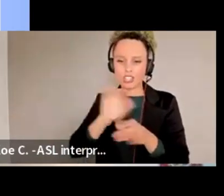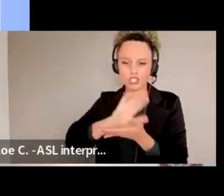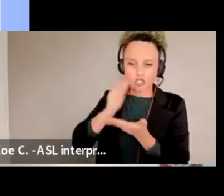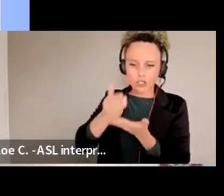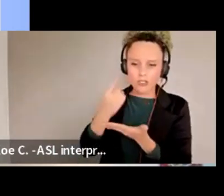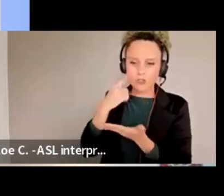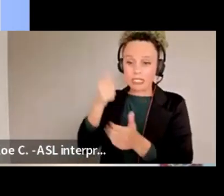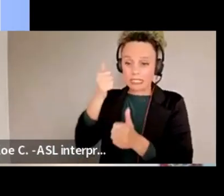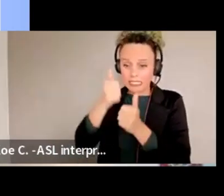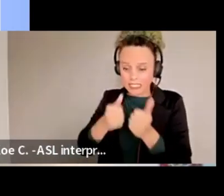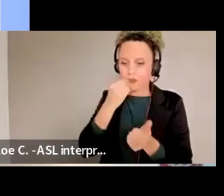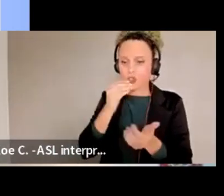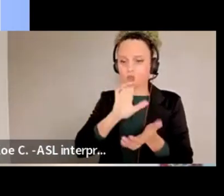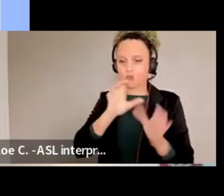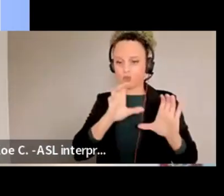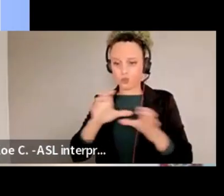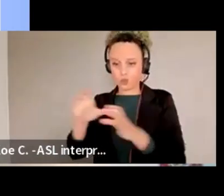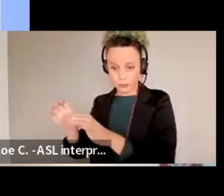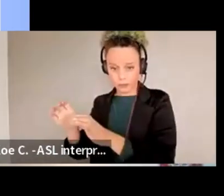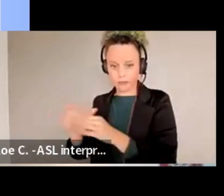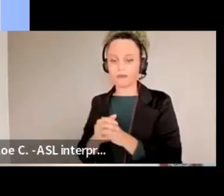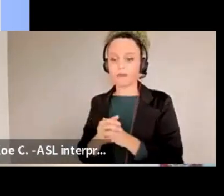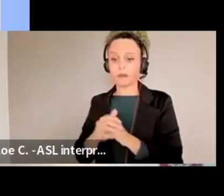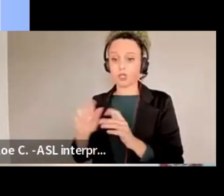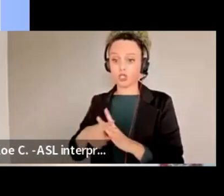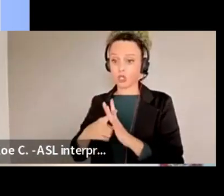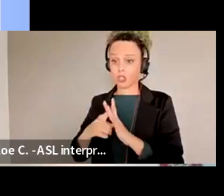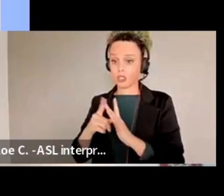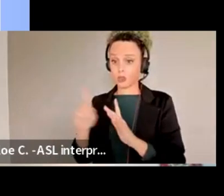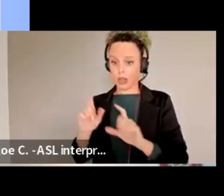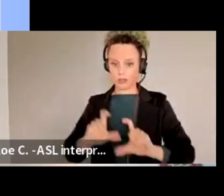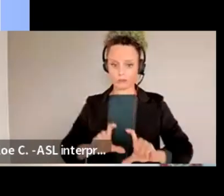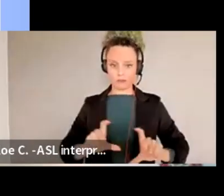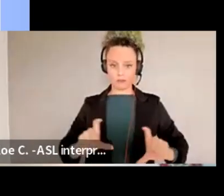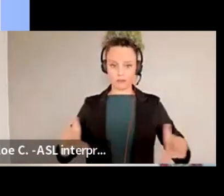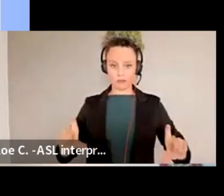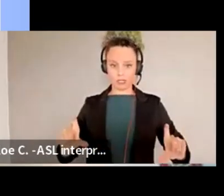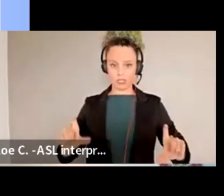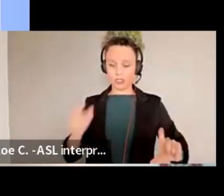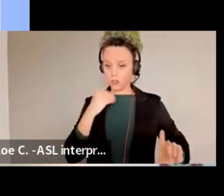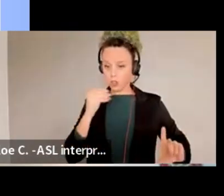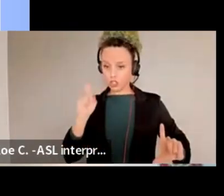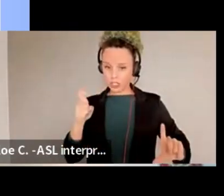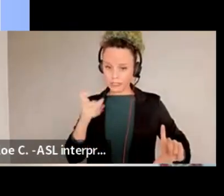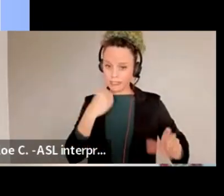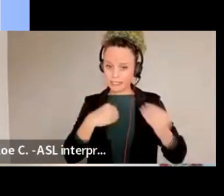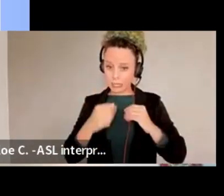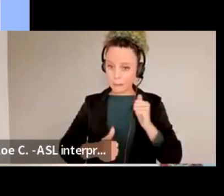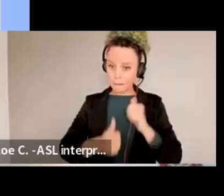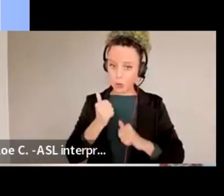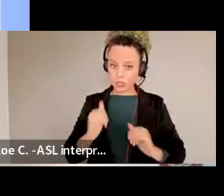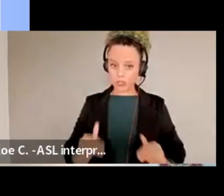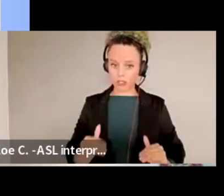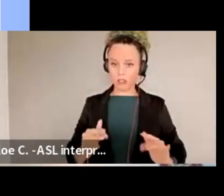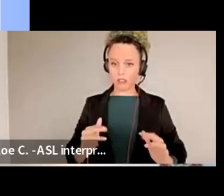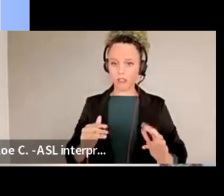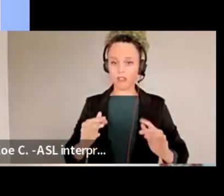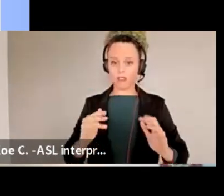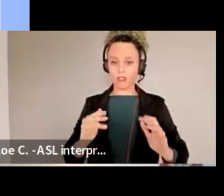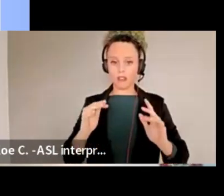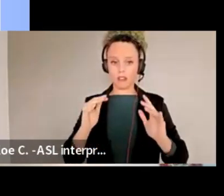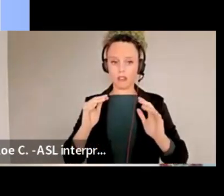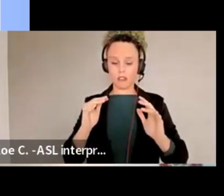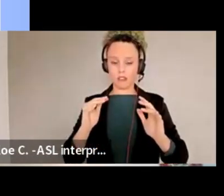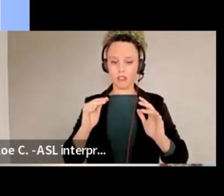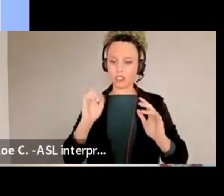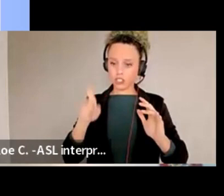It gives really detailed recommendations for daily servings of each food group. And it starts on the bottom with the